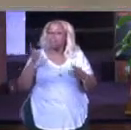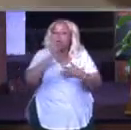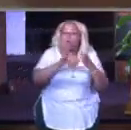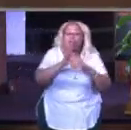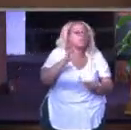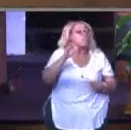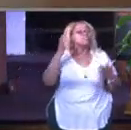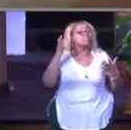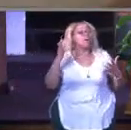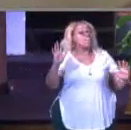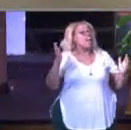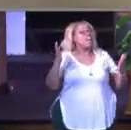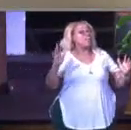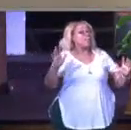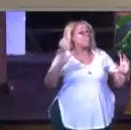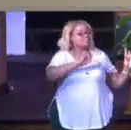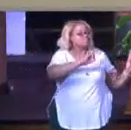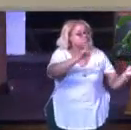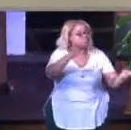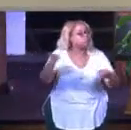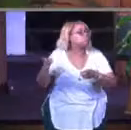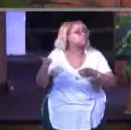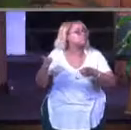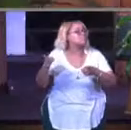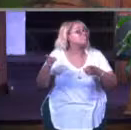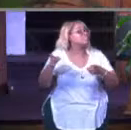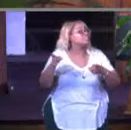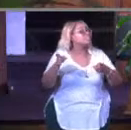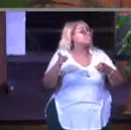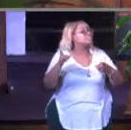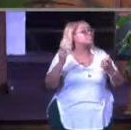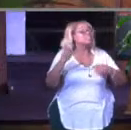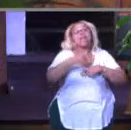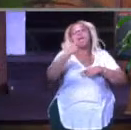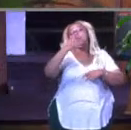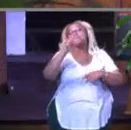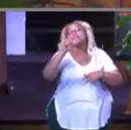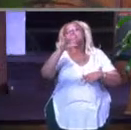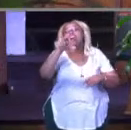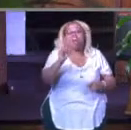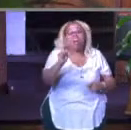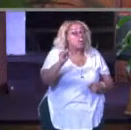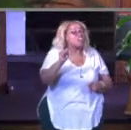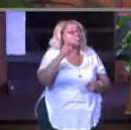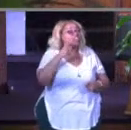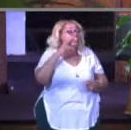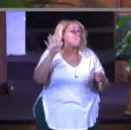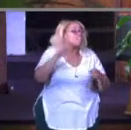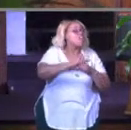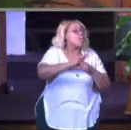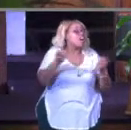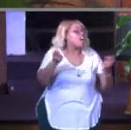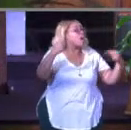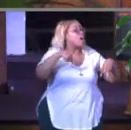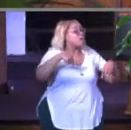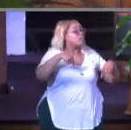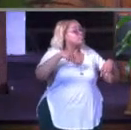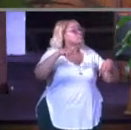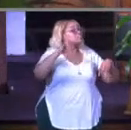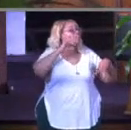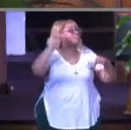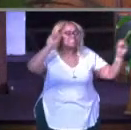The Holy Ghost has already been given. On the day of Pentecost, when it had fully come, there